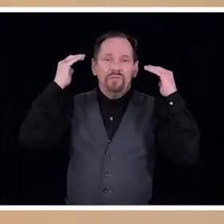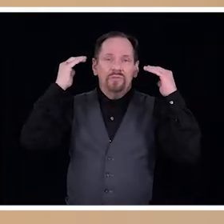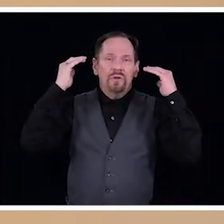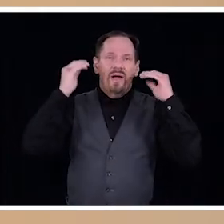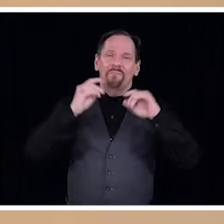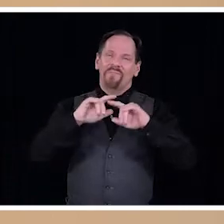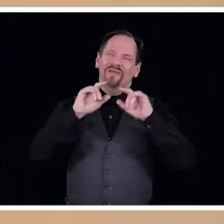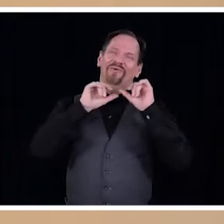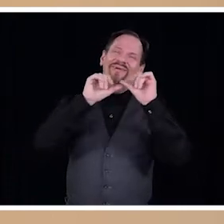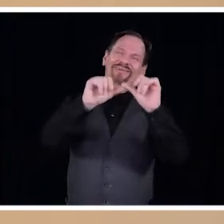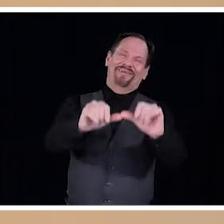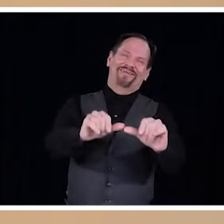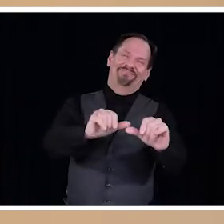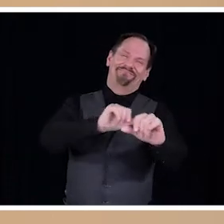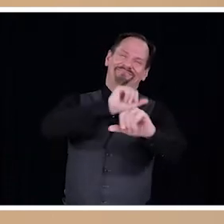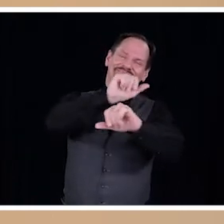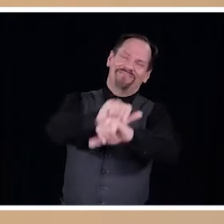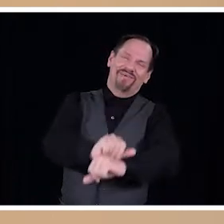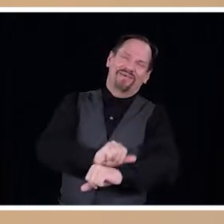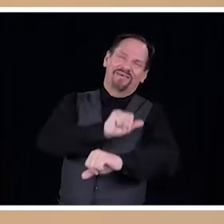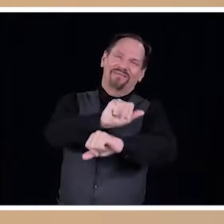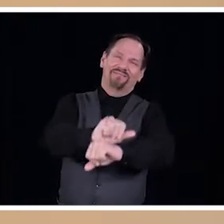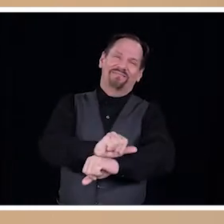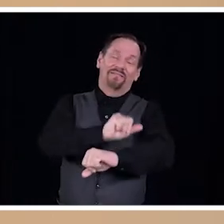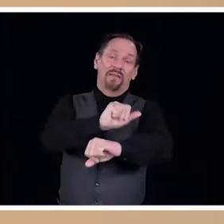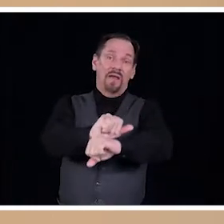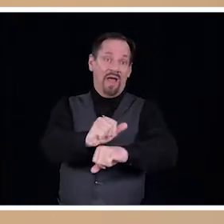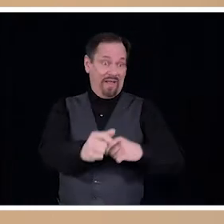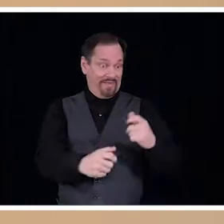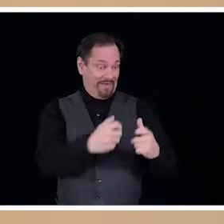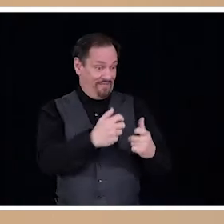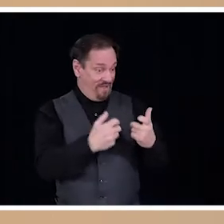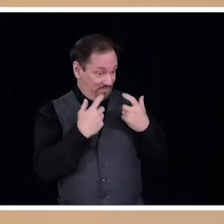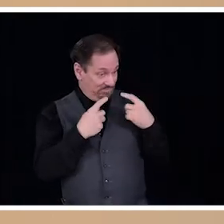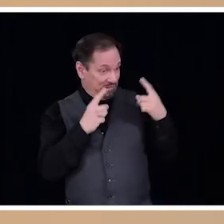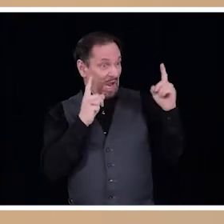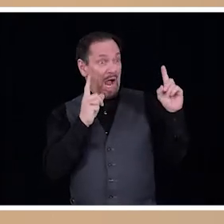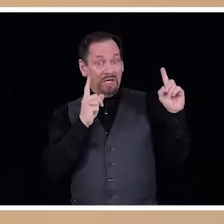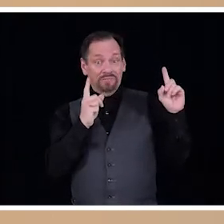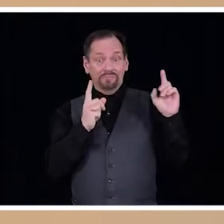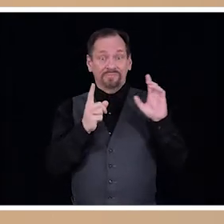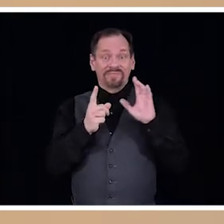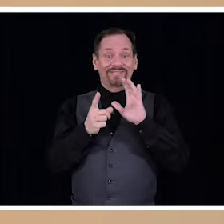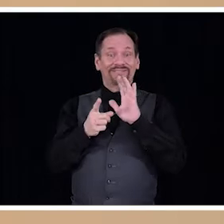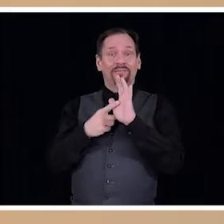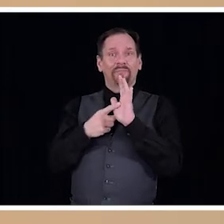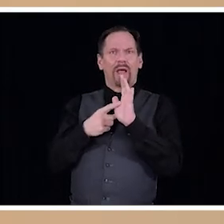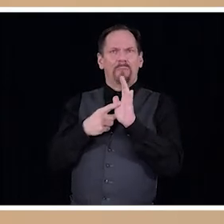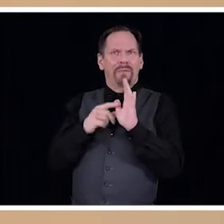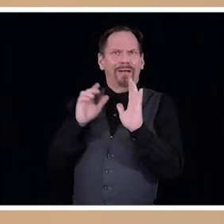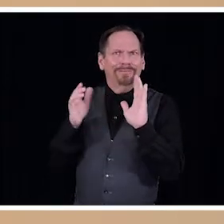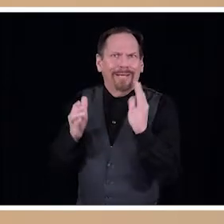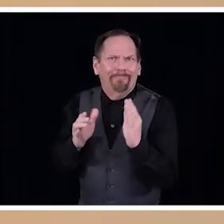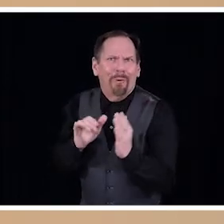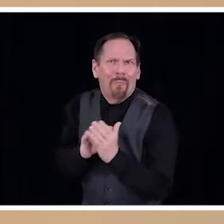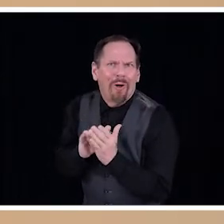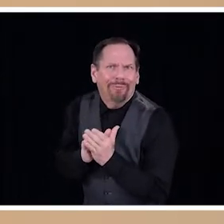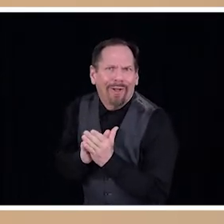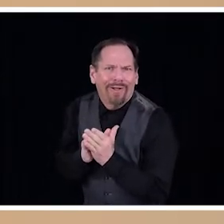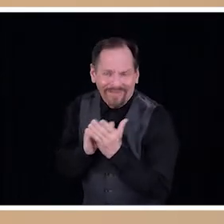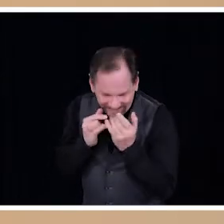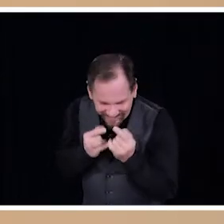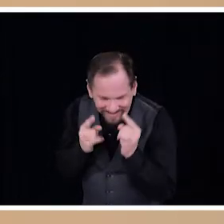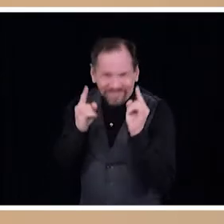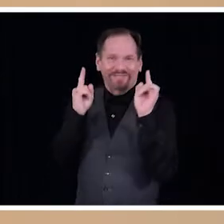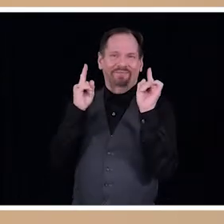but you persevered. You accomplished the difficult, and in some cases, the seemingly impossible. And that's as it